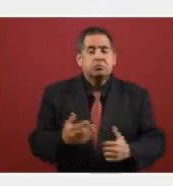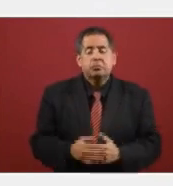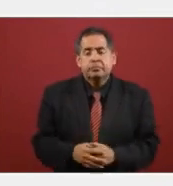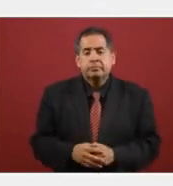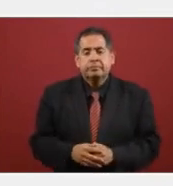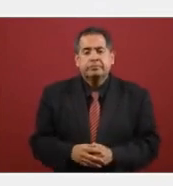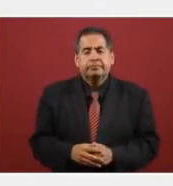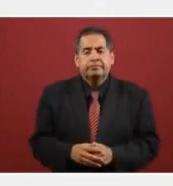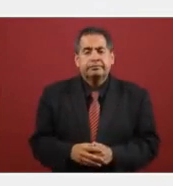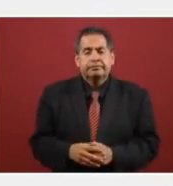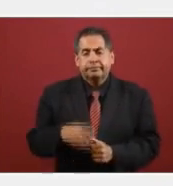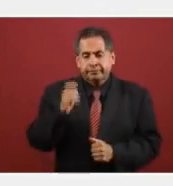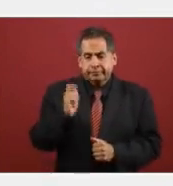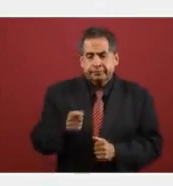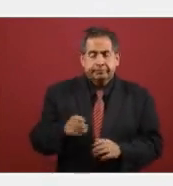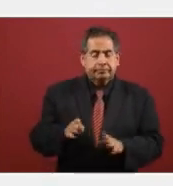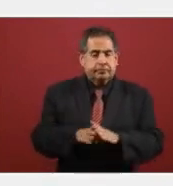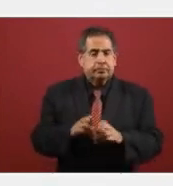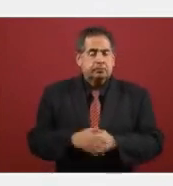So